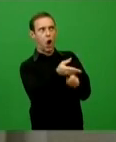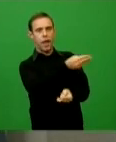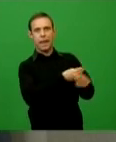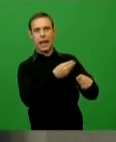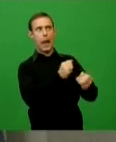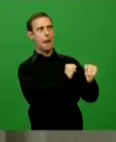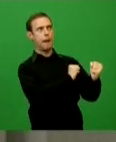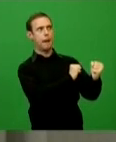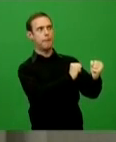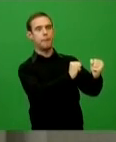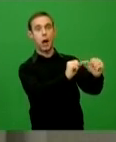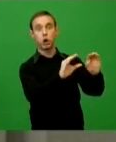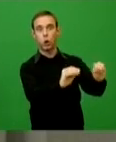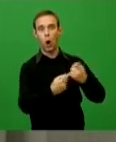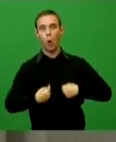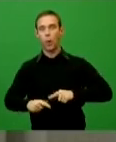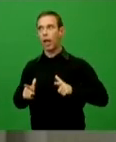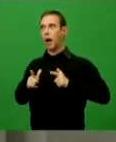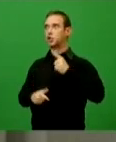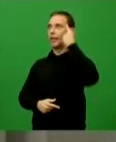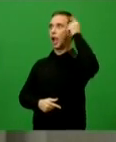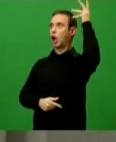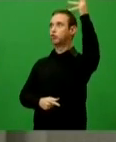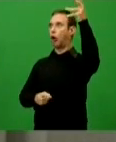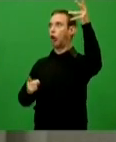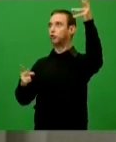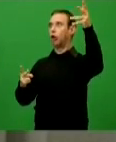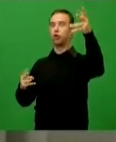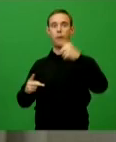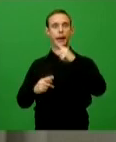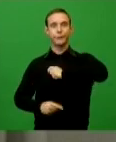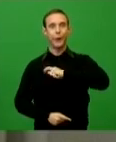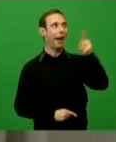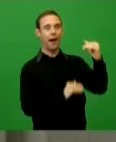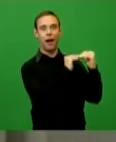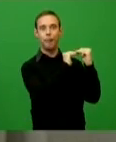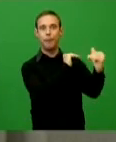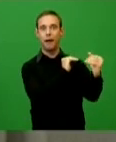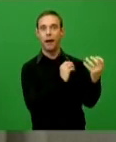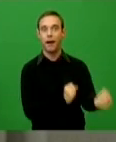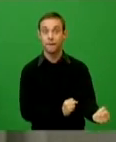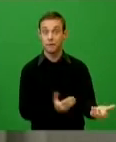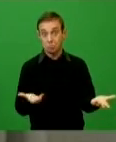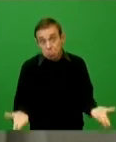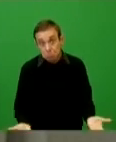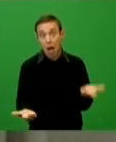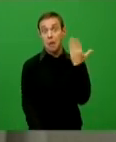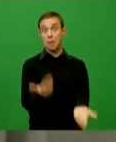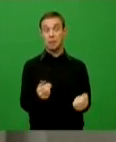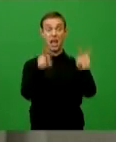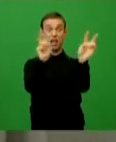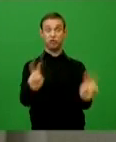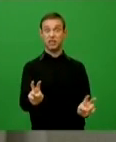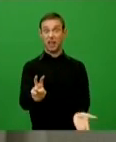A further downside risk comes from electricity price increases, which could turn out to be lower than the 8% currently in